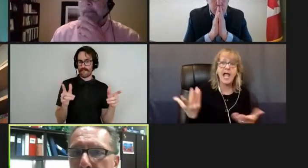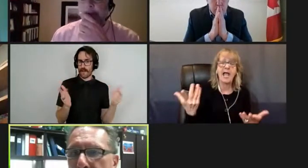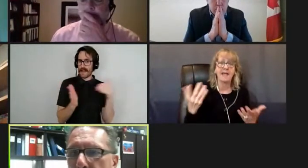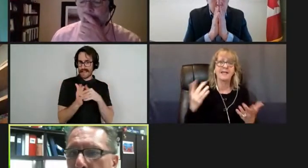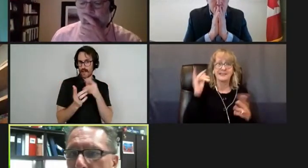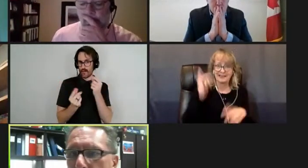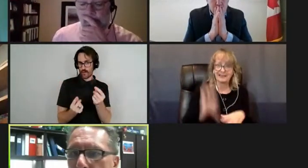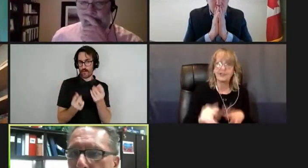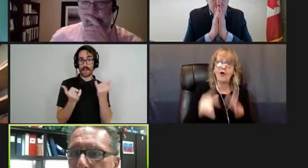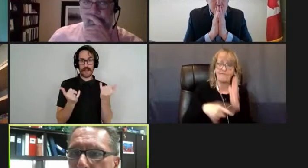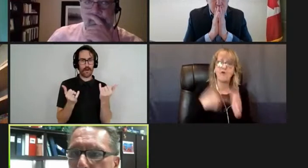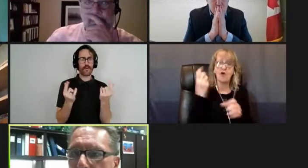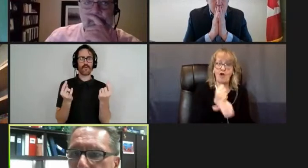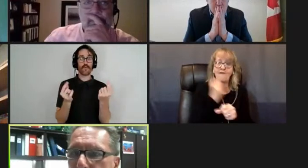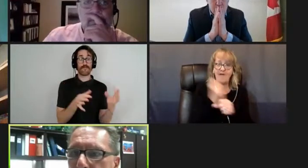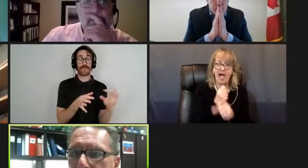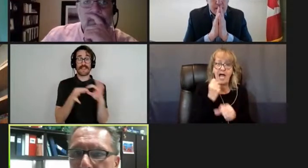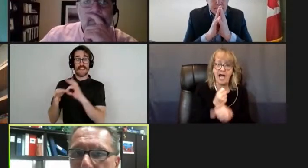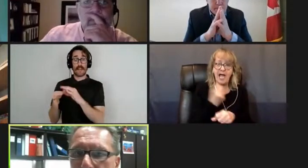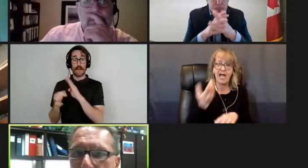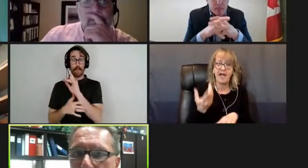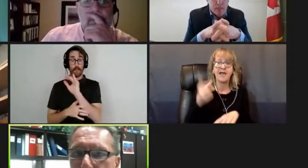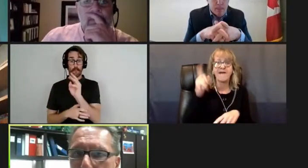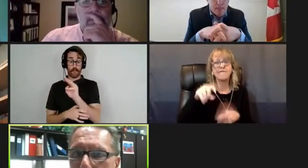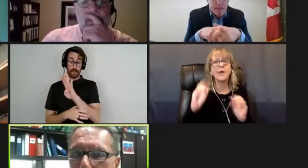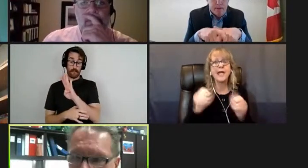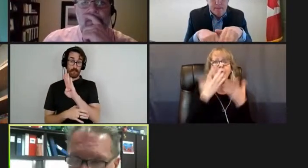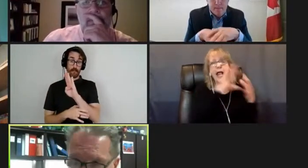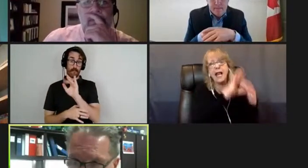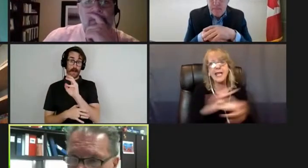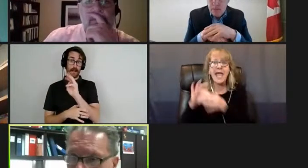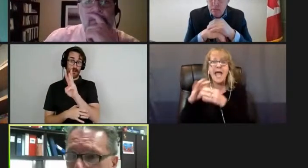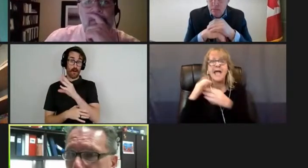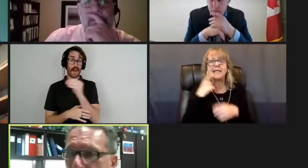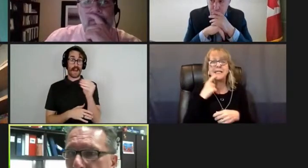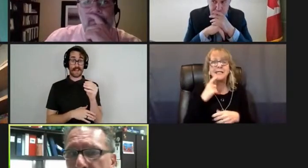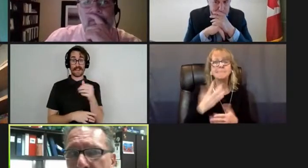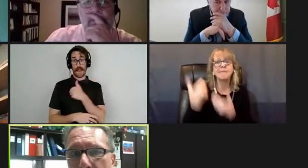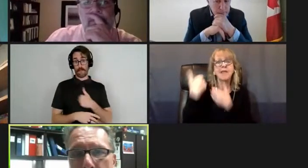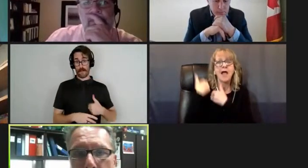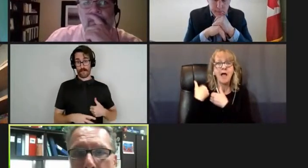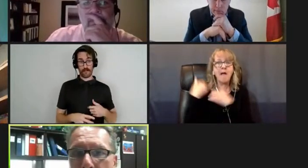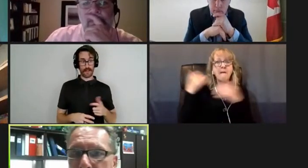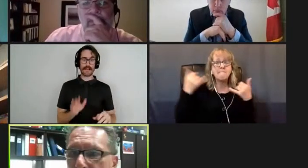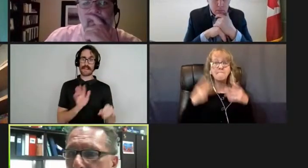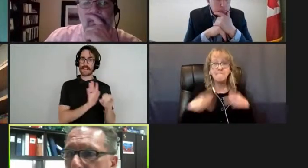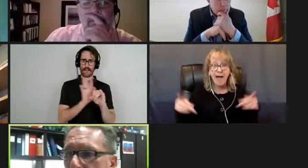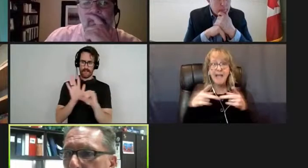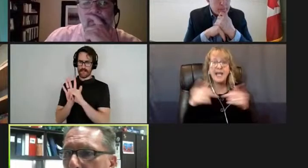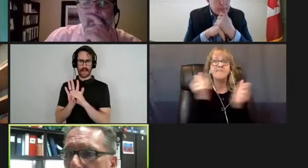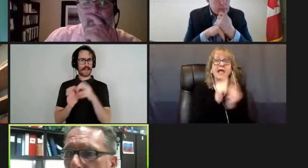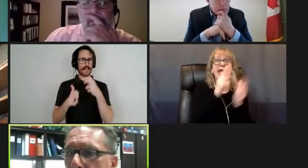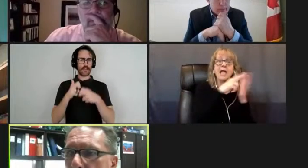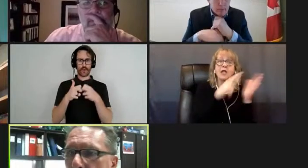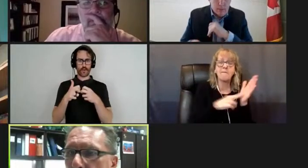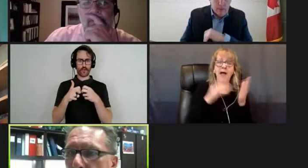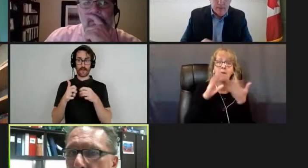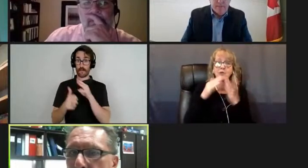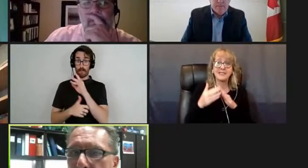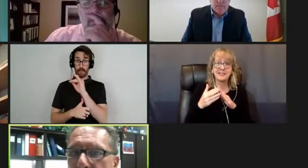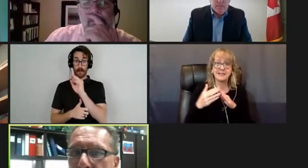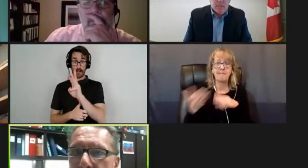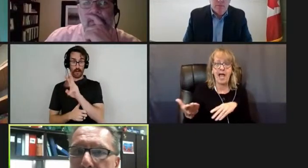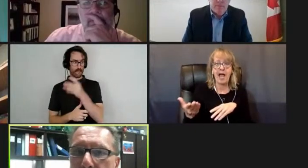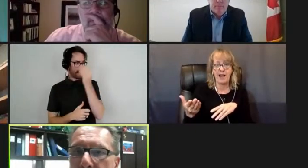link between bylaw and the park ambassadors so they can identify issues. So they are eyes and ears in the park